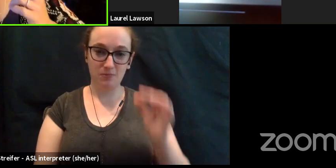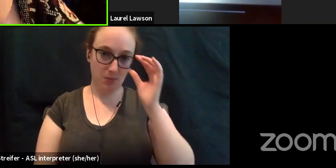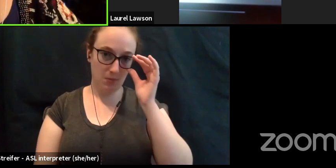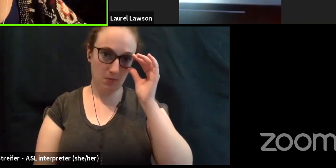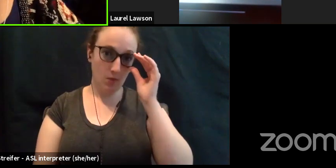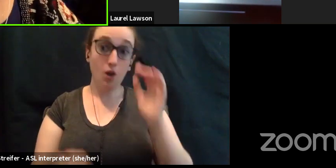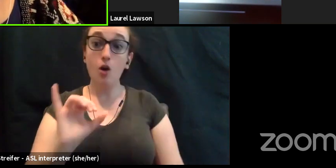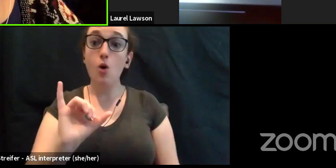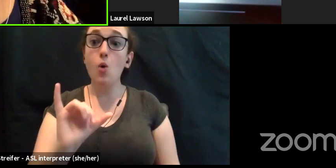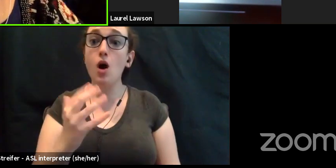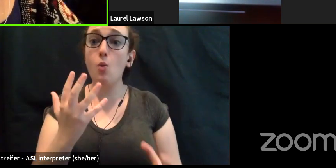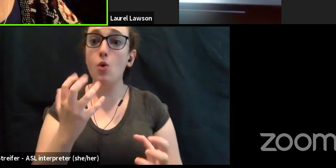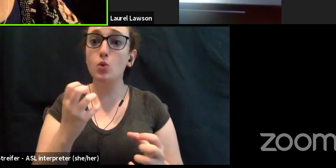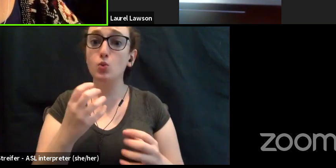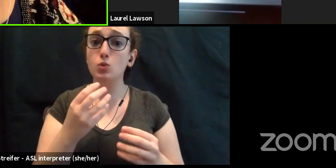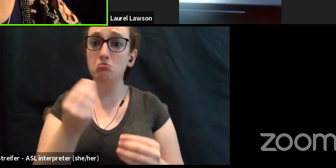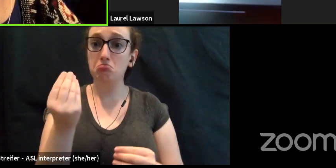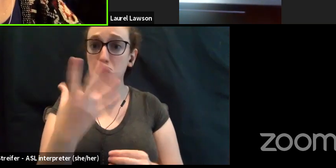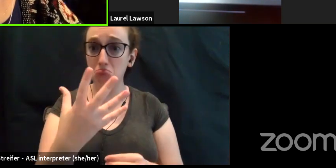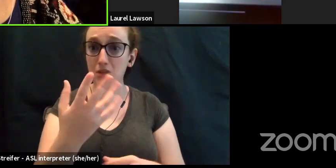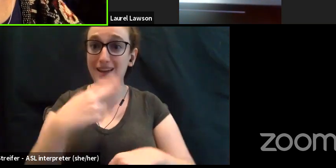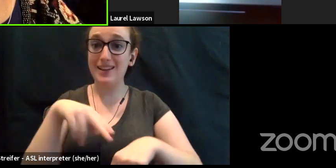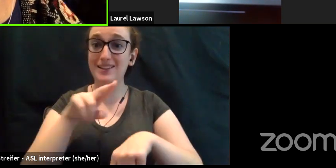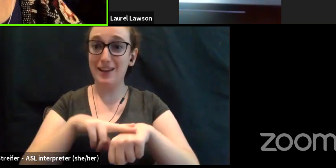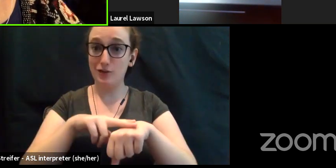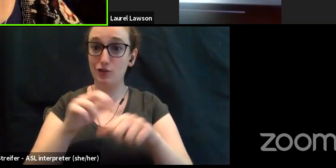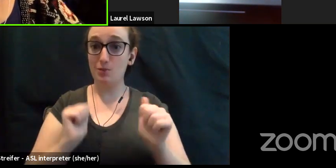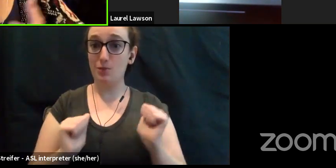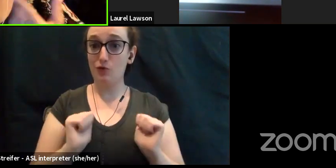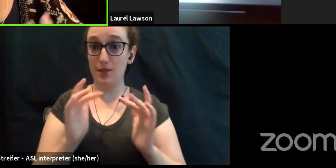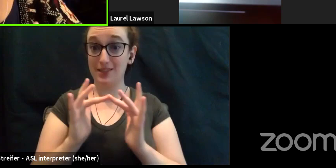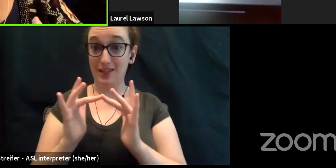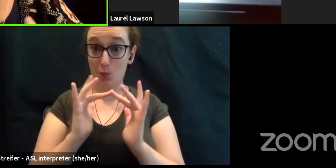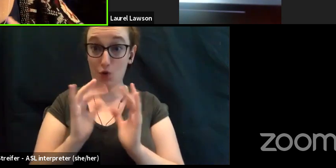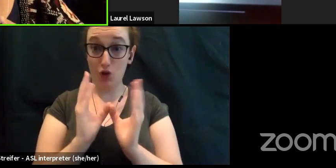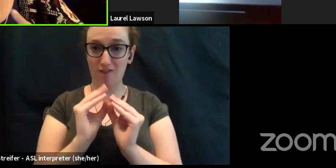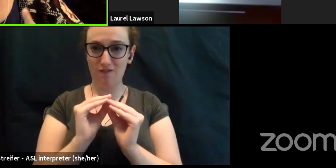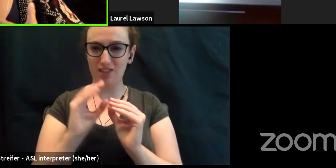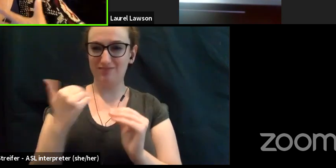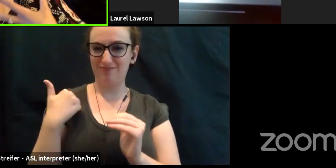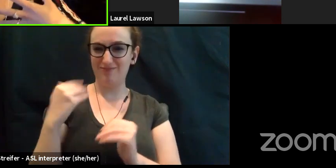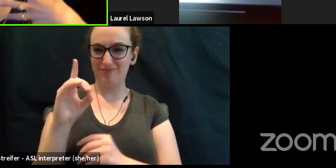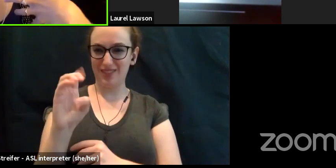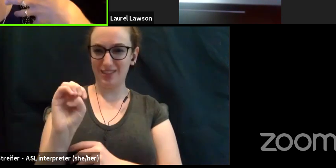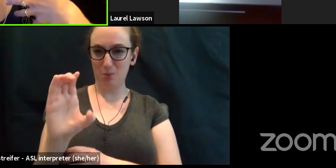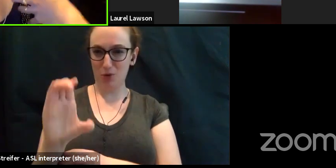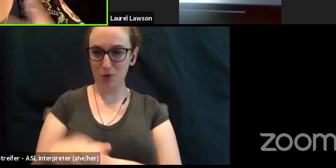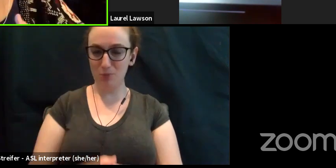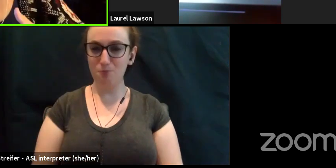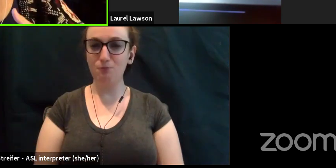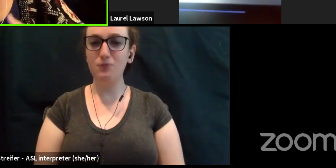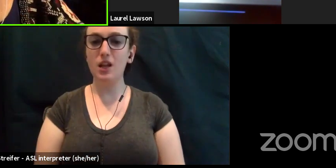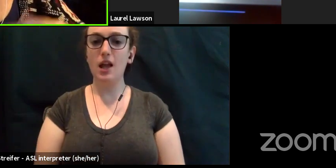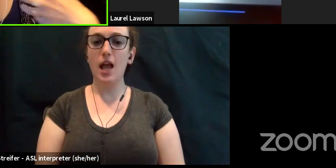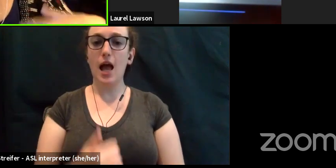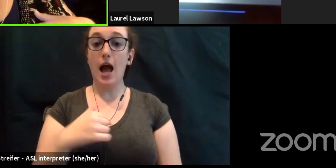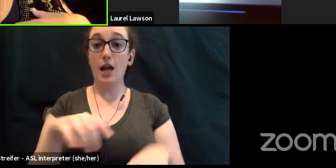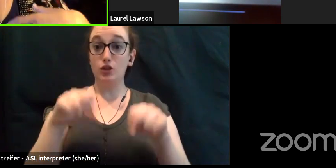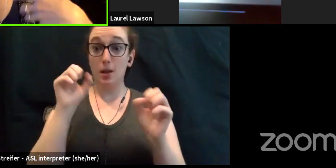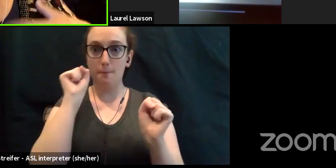I wanted to share that at the National Performance Network conference back in December, I took this great workshop